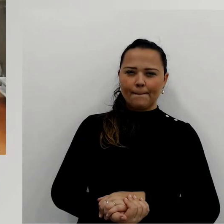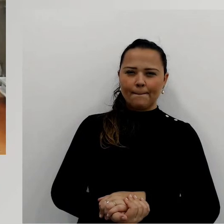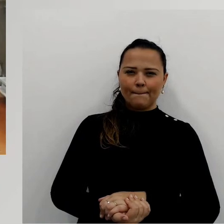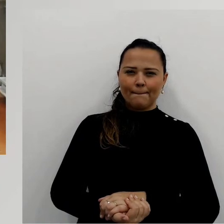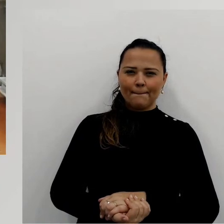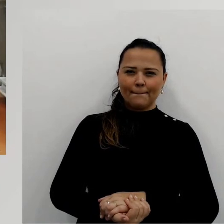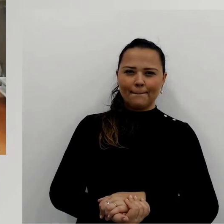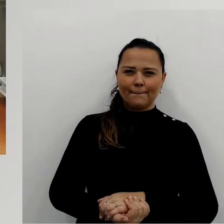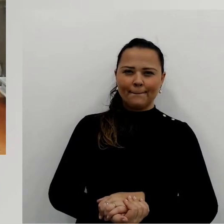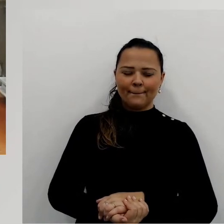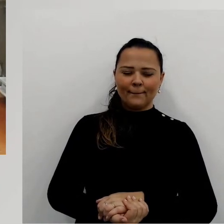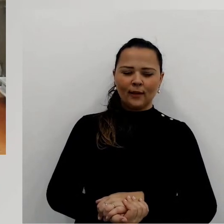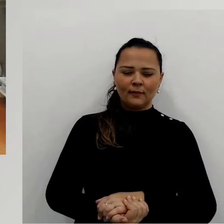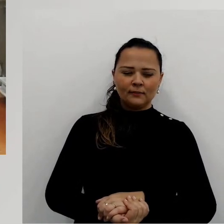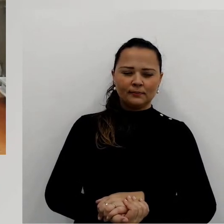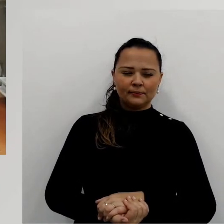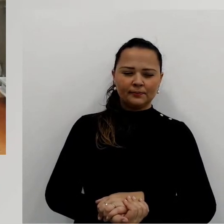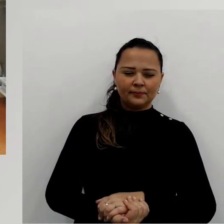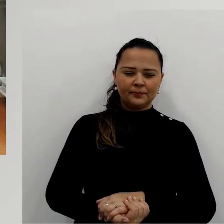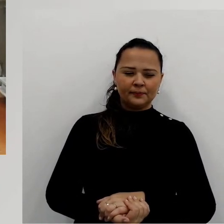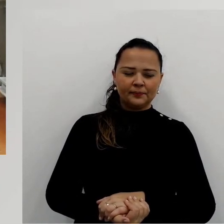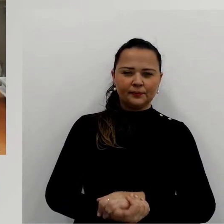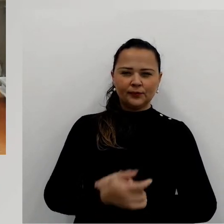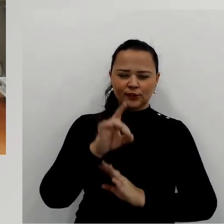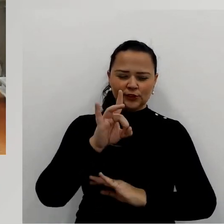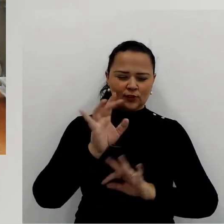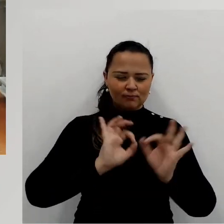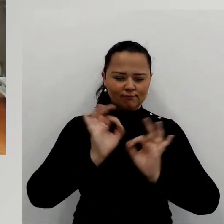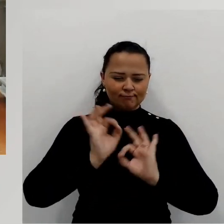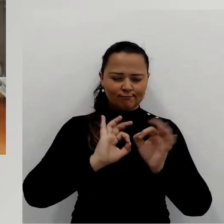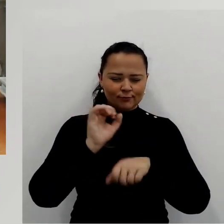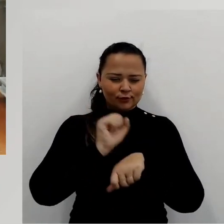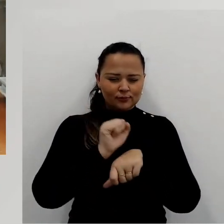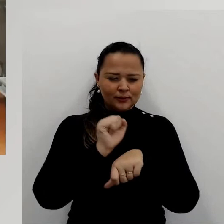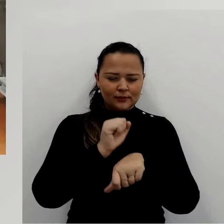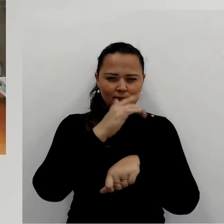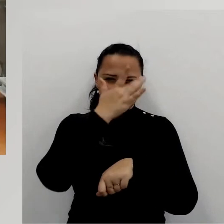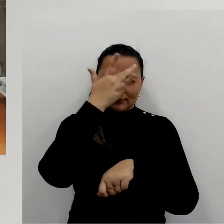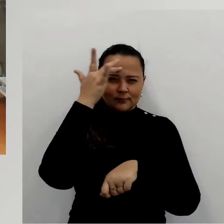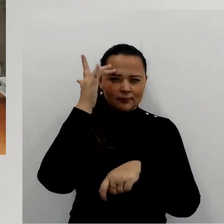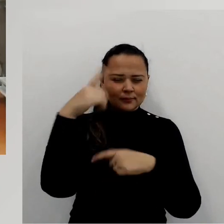Just waiting. Somebody's got to make me a presenter so I can share my slides.